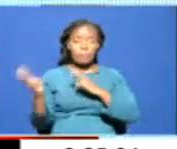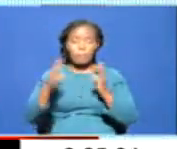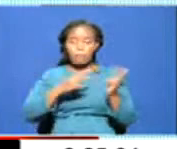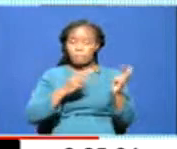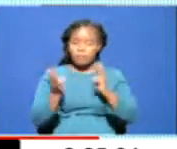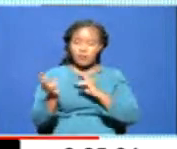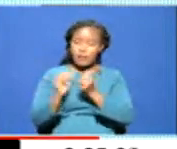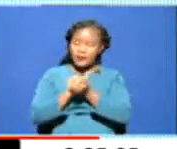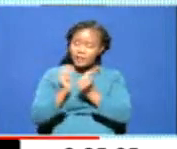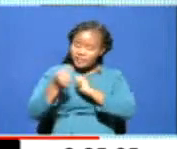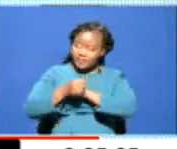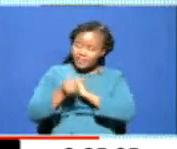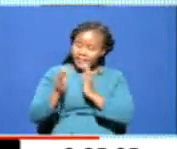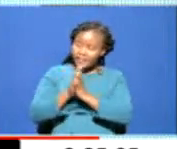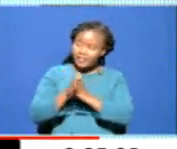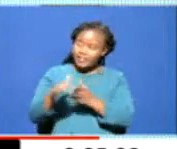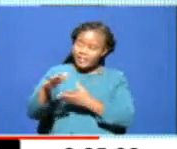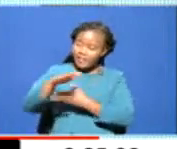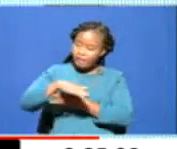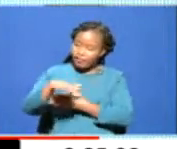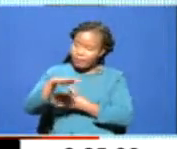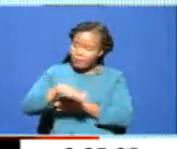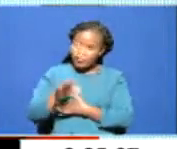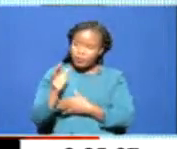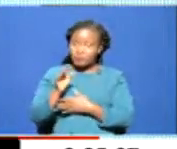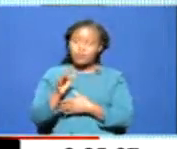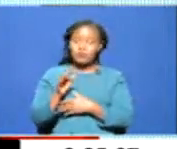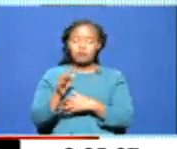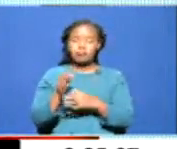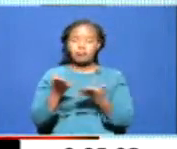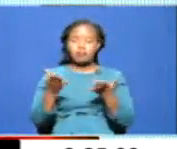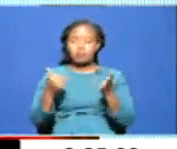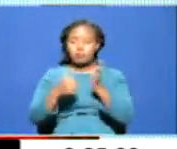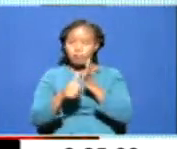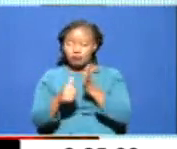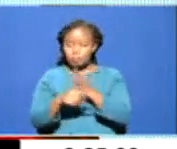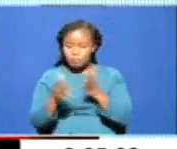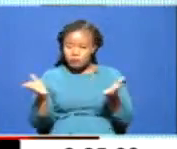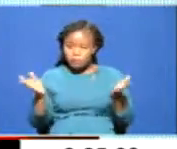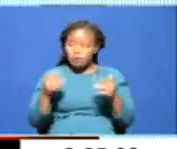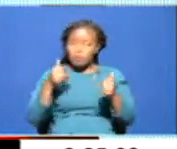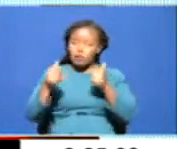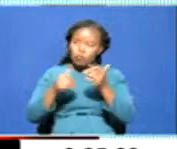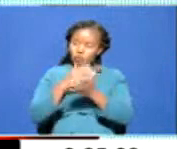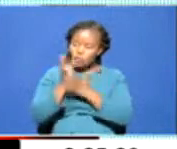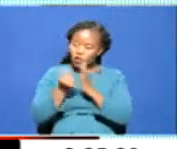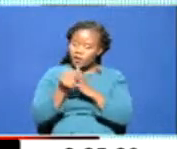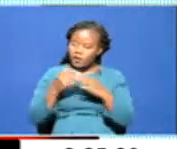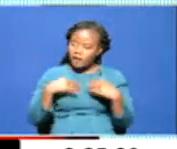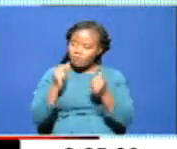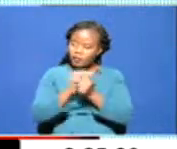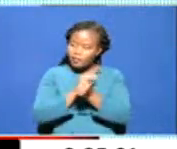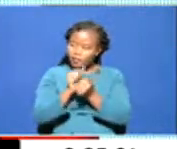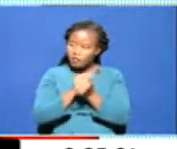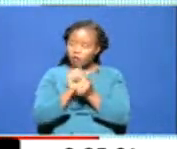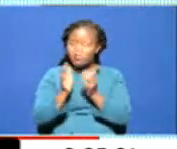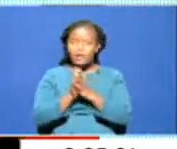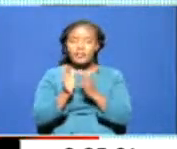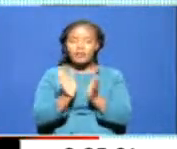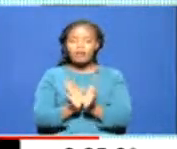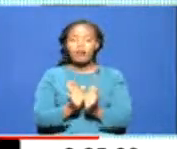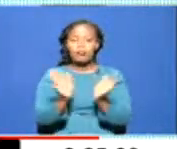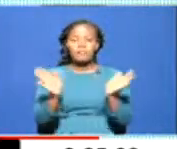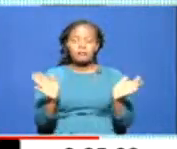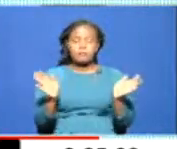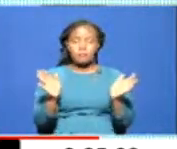and environmental decimation. The destruction and of our biodiversity